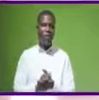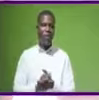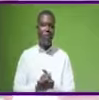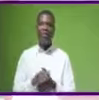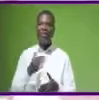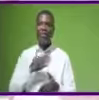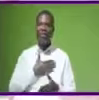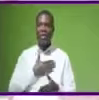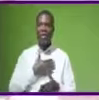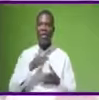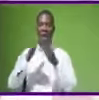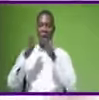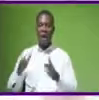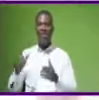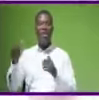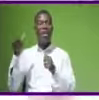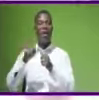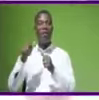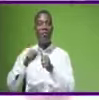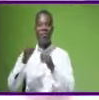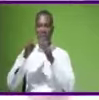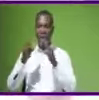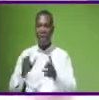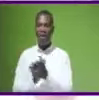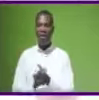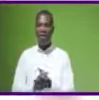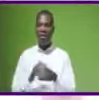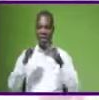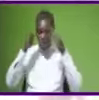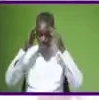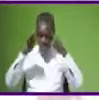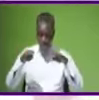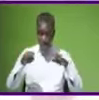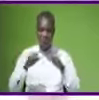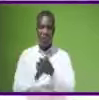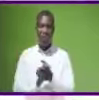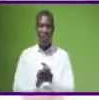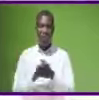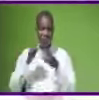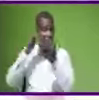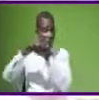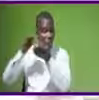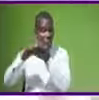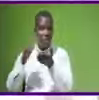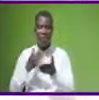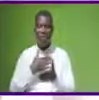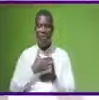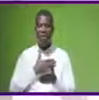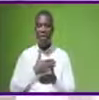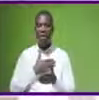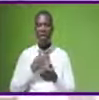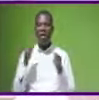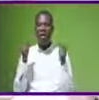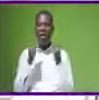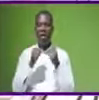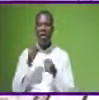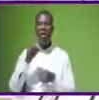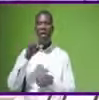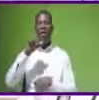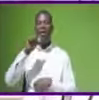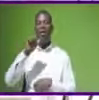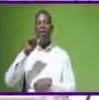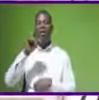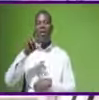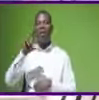Me fear piara air condition cremo nine sentence. Answer. Amen. And